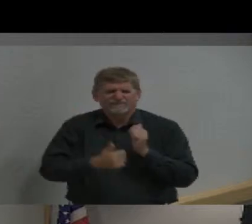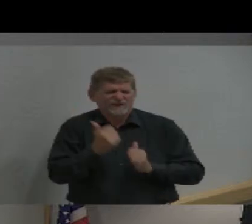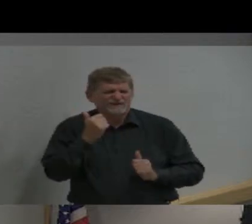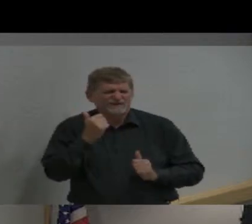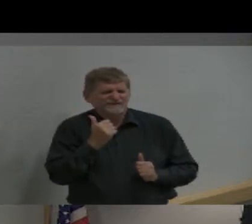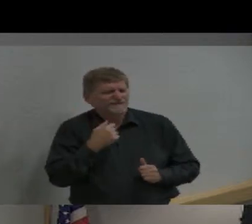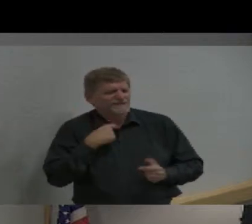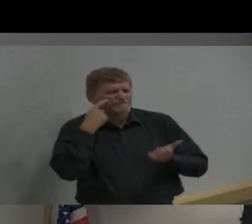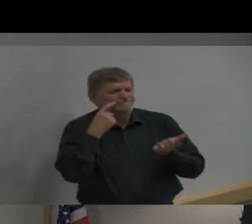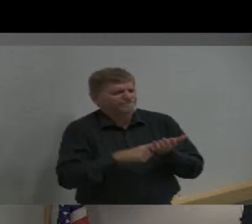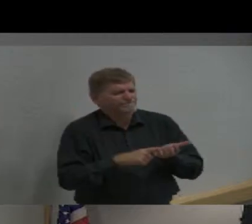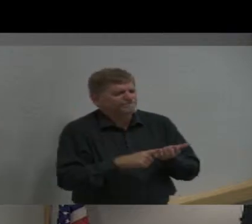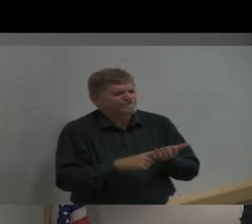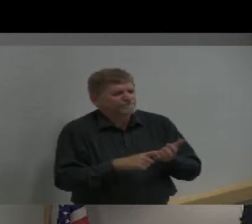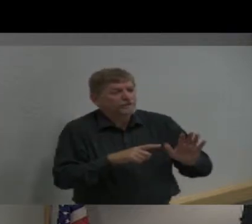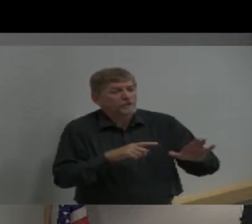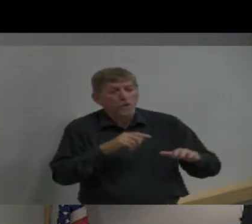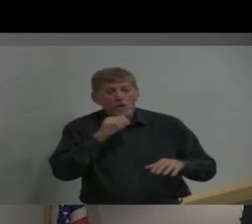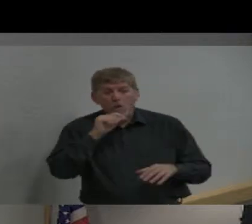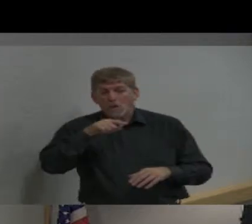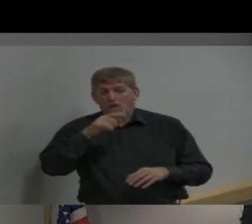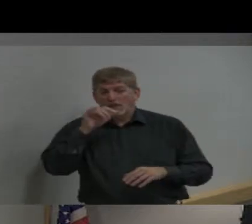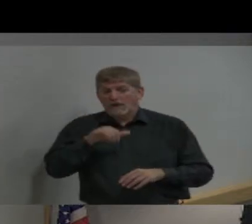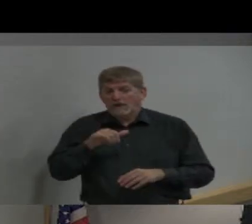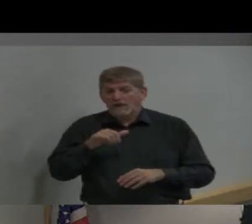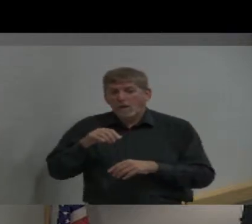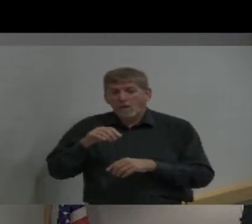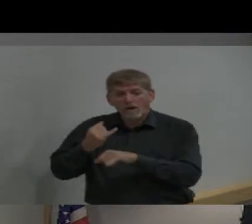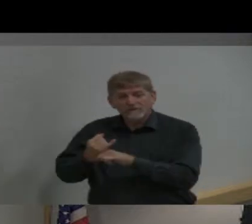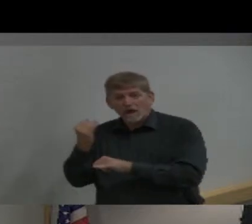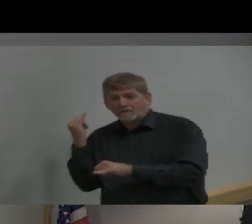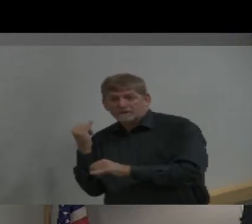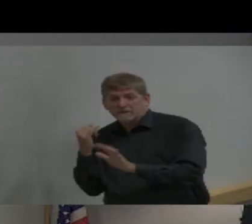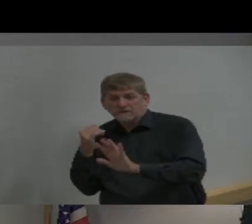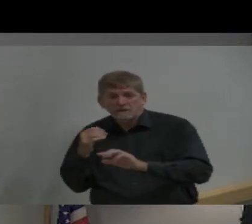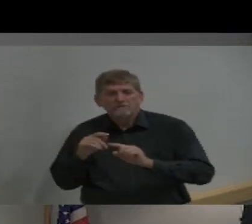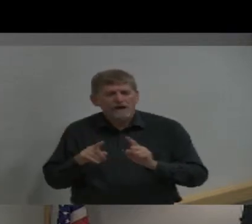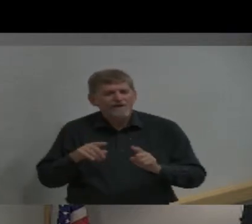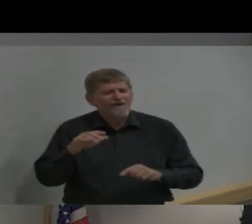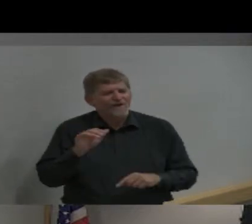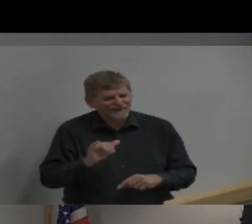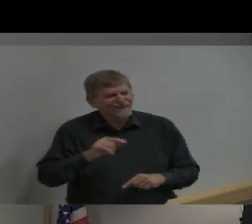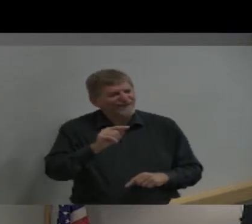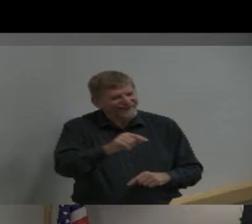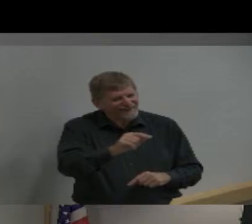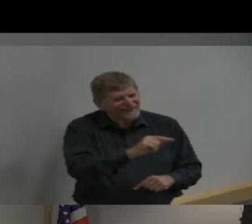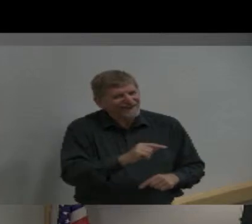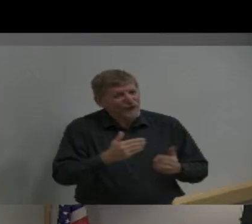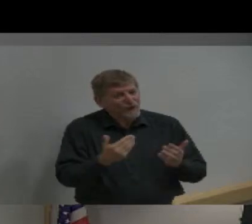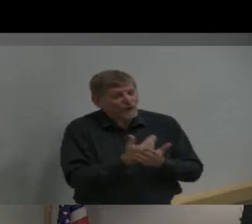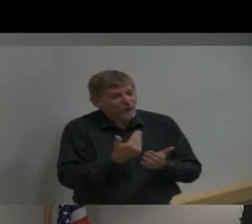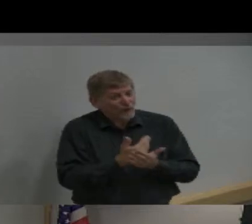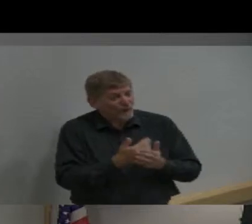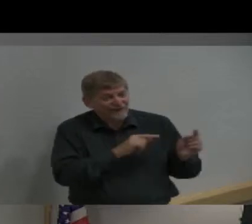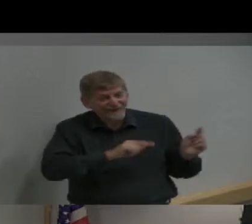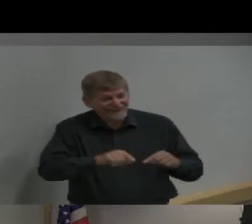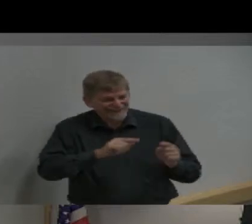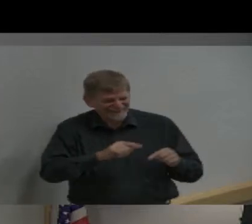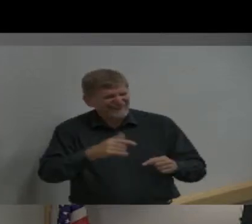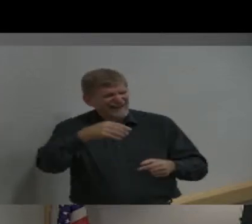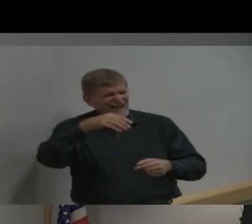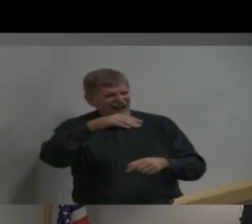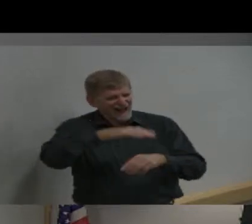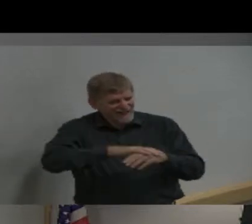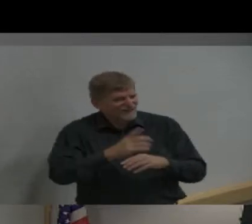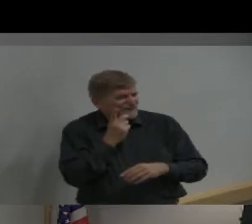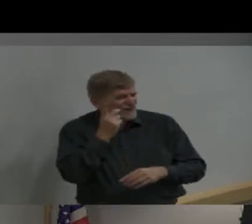only out off campus, but we're also seeing with the new membership, we're seeing some in the dorms now too. And so what's good